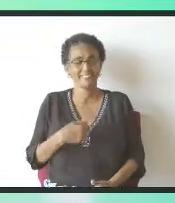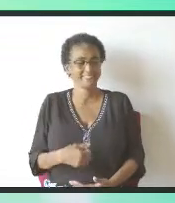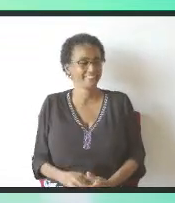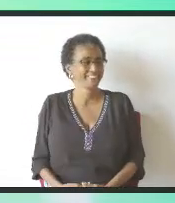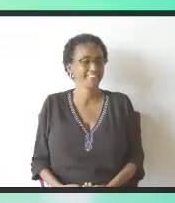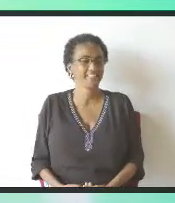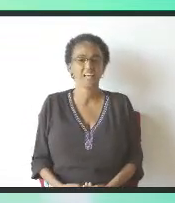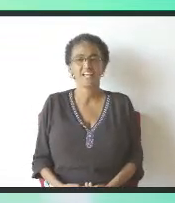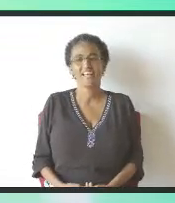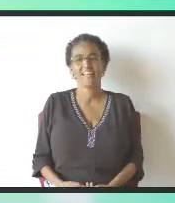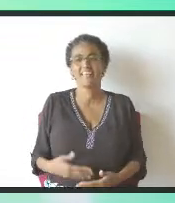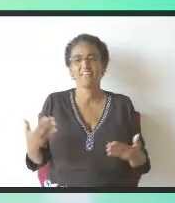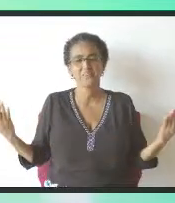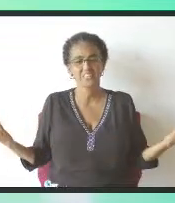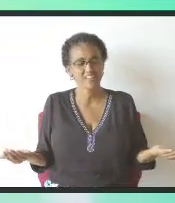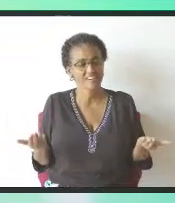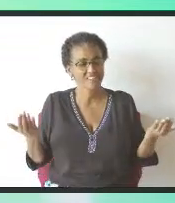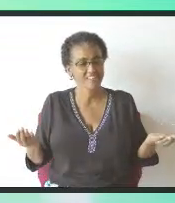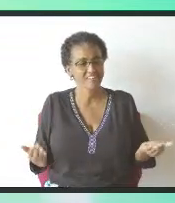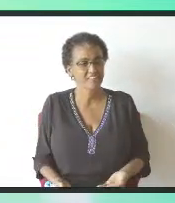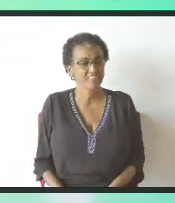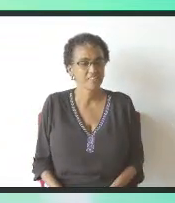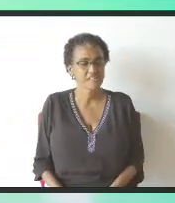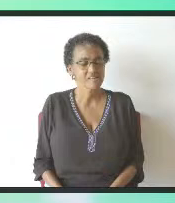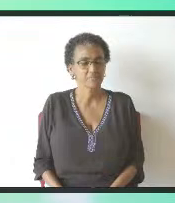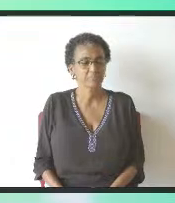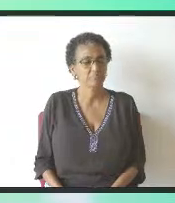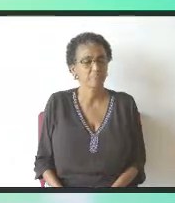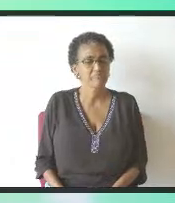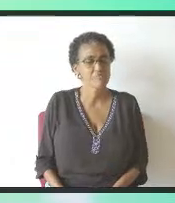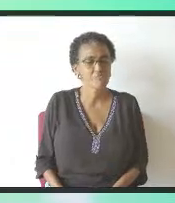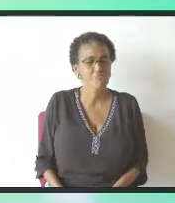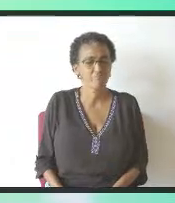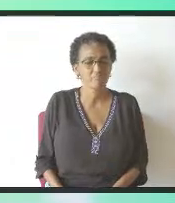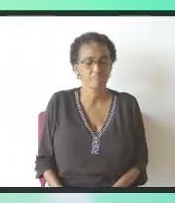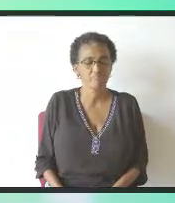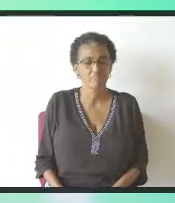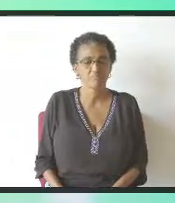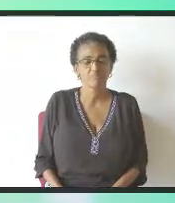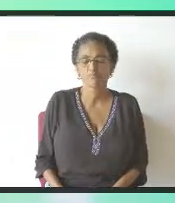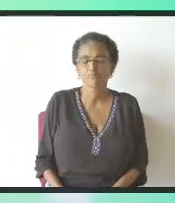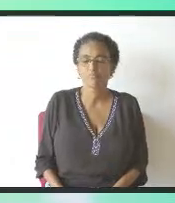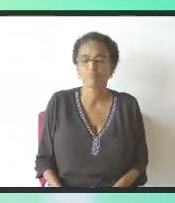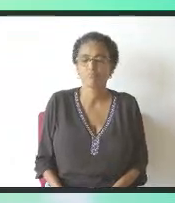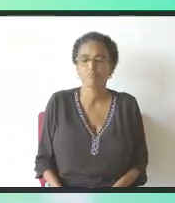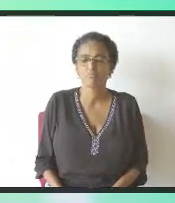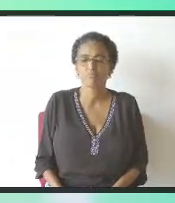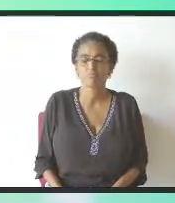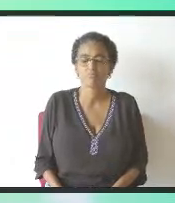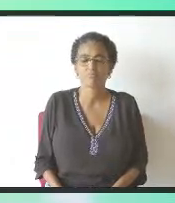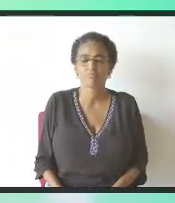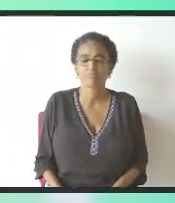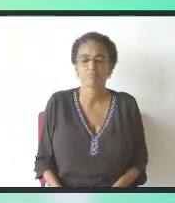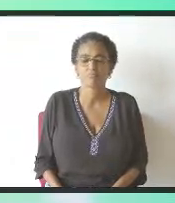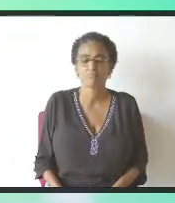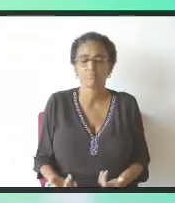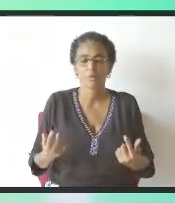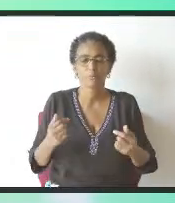The Word of God states that children are an heritage from the